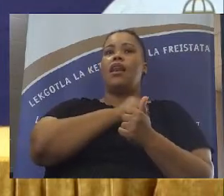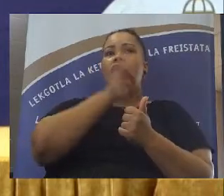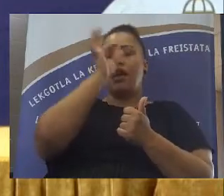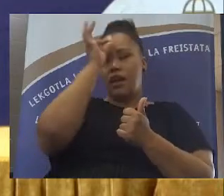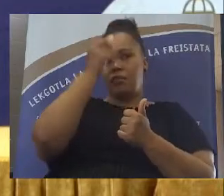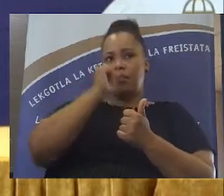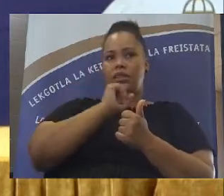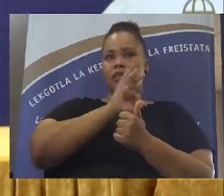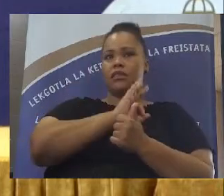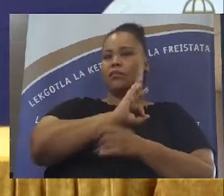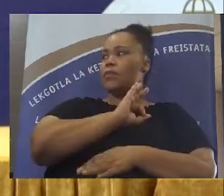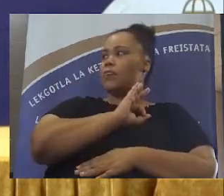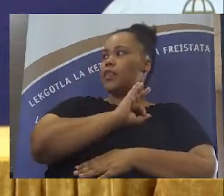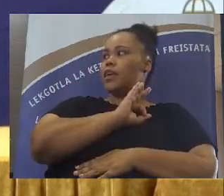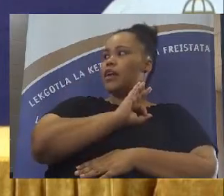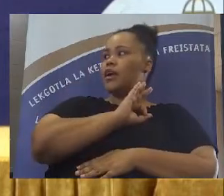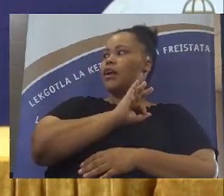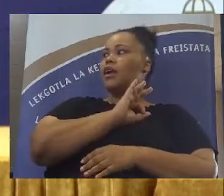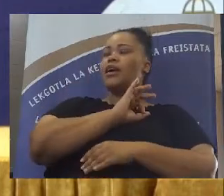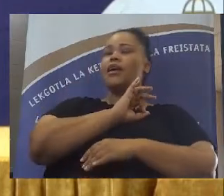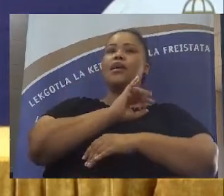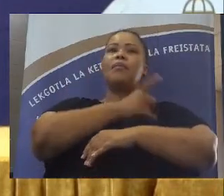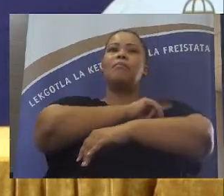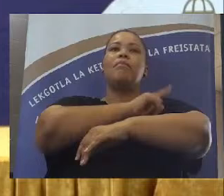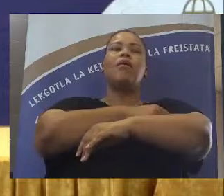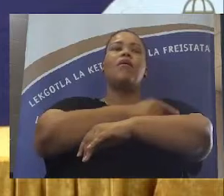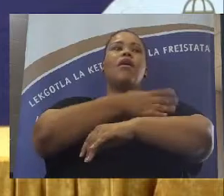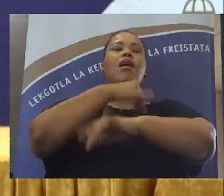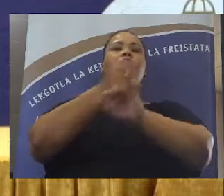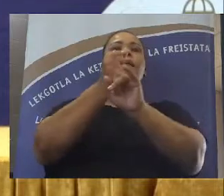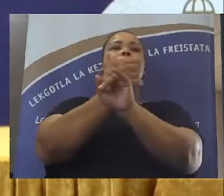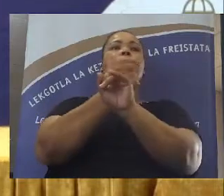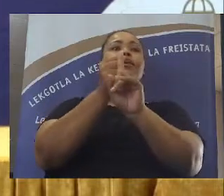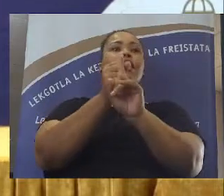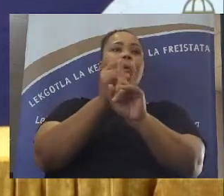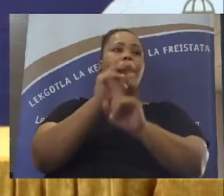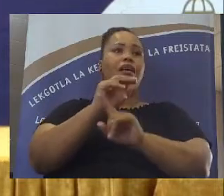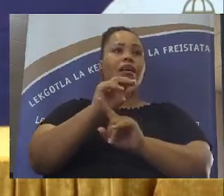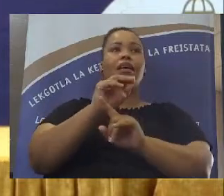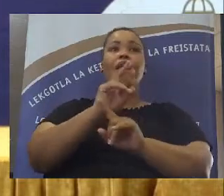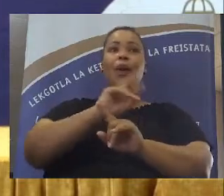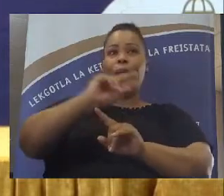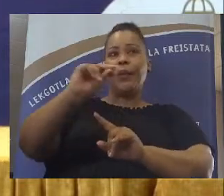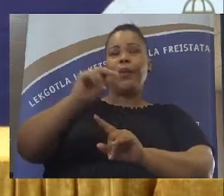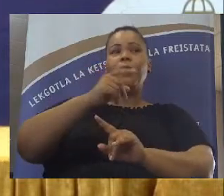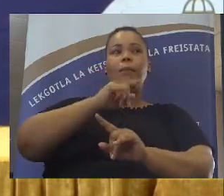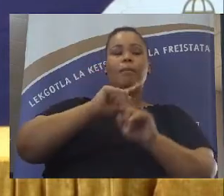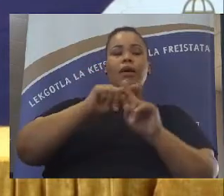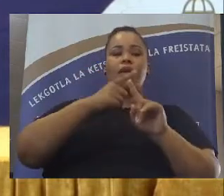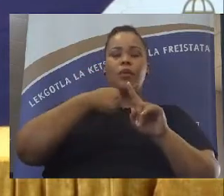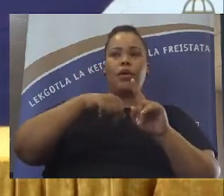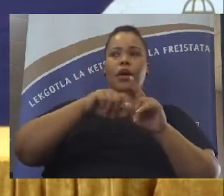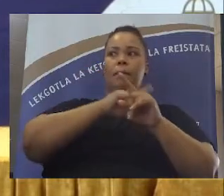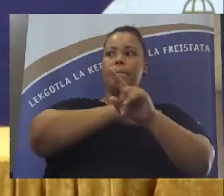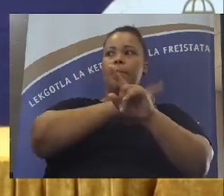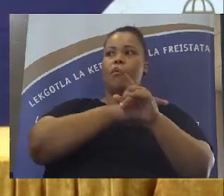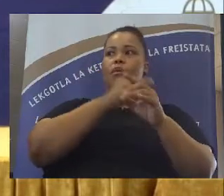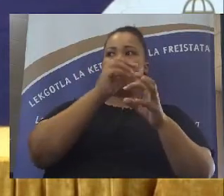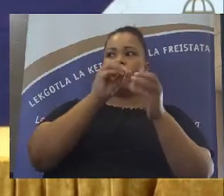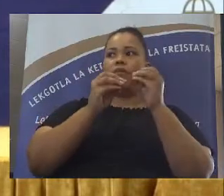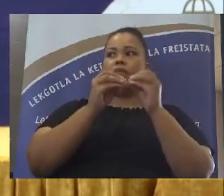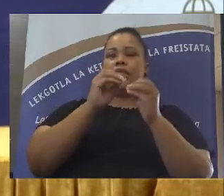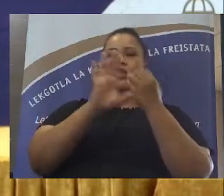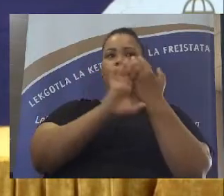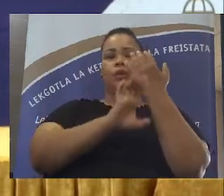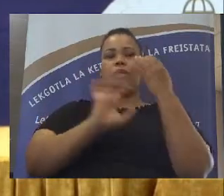officials, we haven't abused that power, but we're amending that to make sure that it's aligned to the Constitution that it must